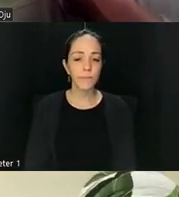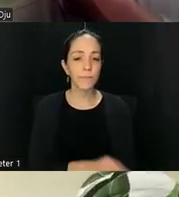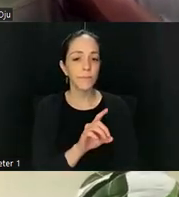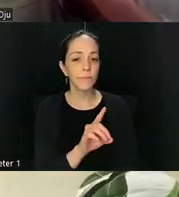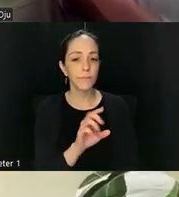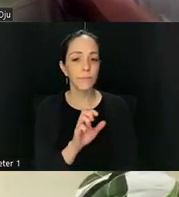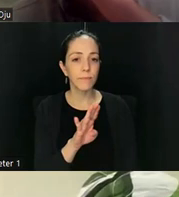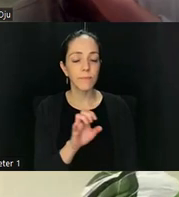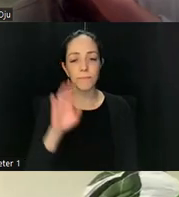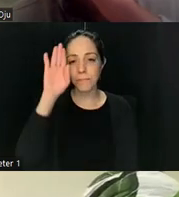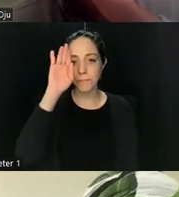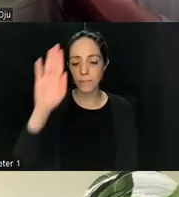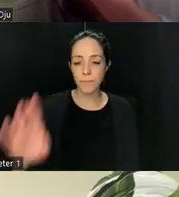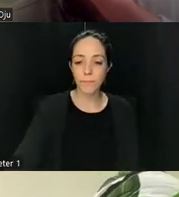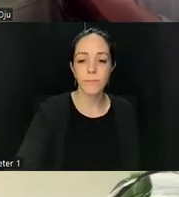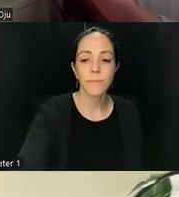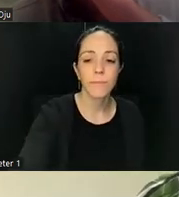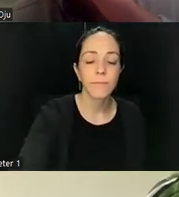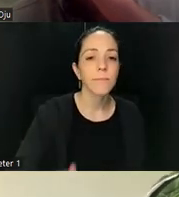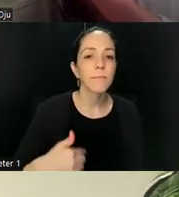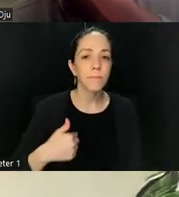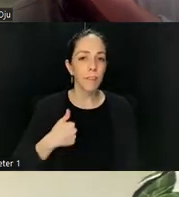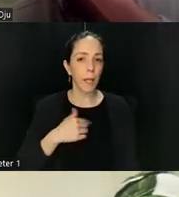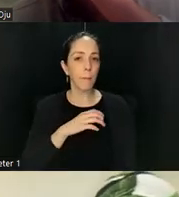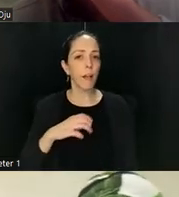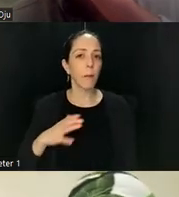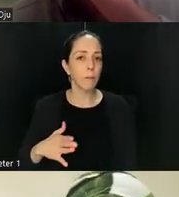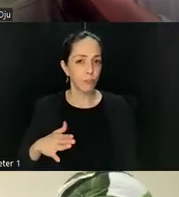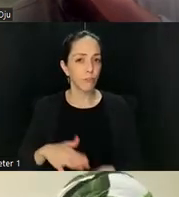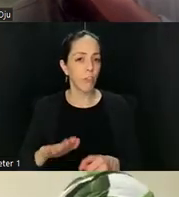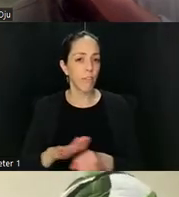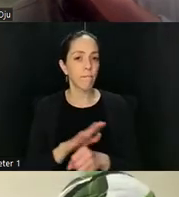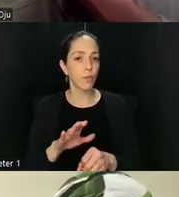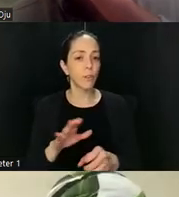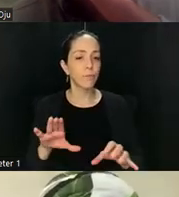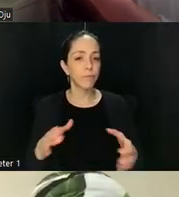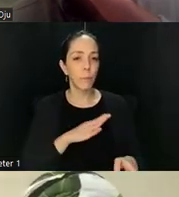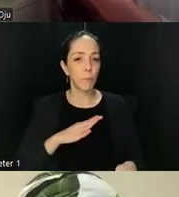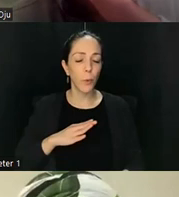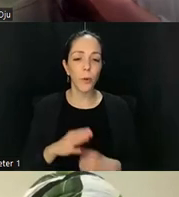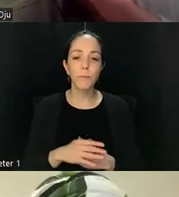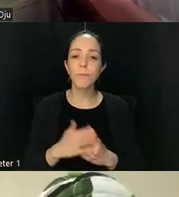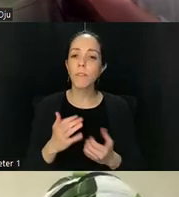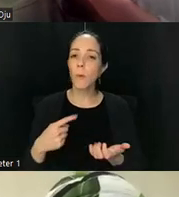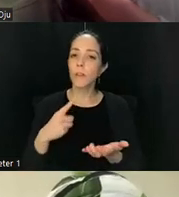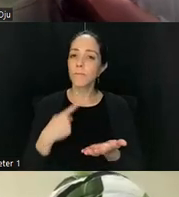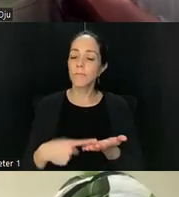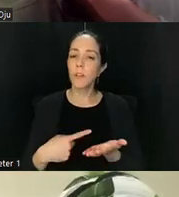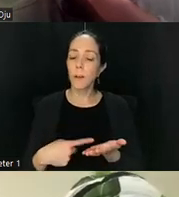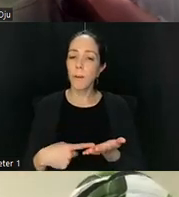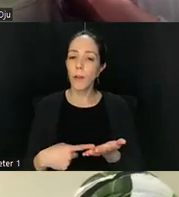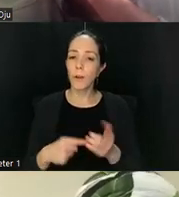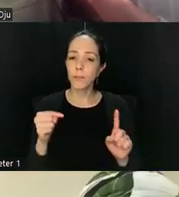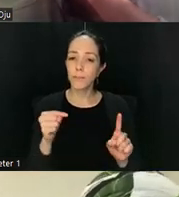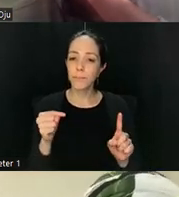I'm Debbie Iona. I'm one of the commissioners. I just wanted to talk about the